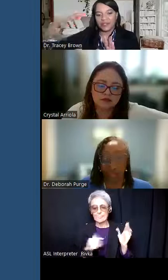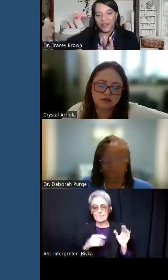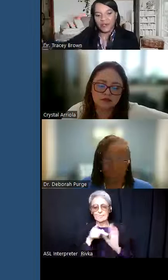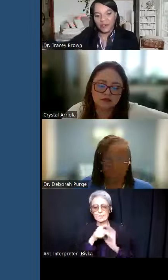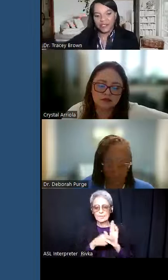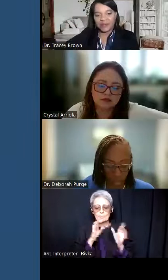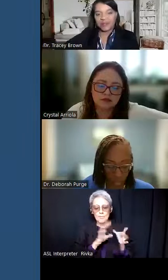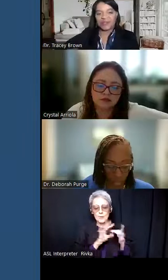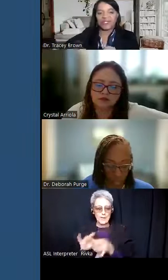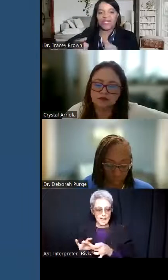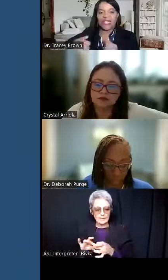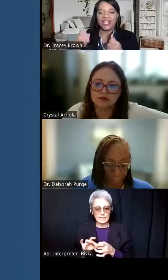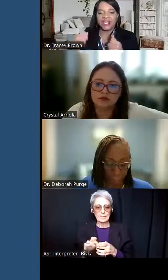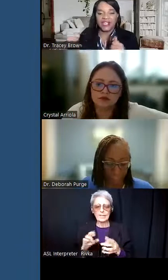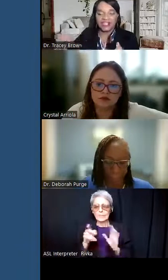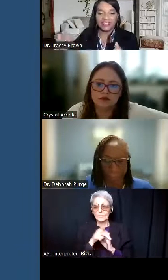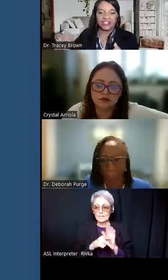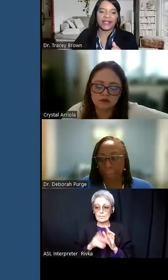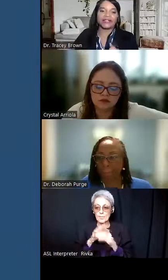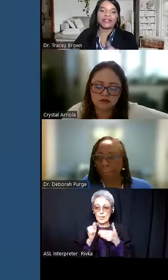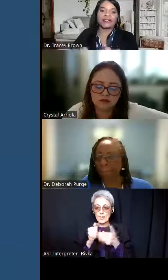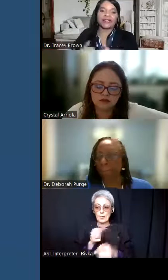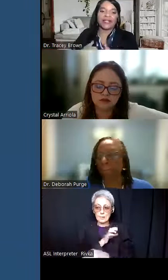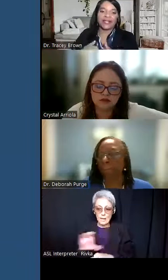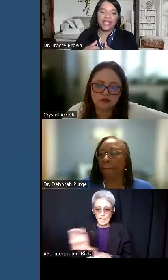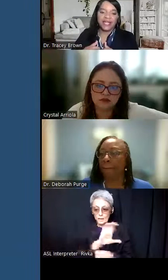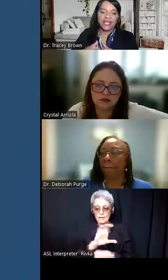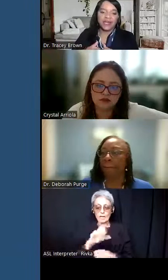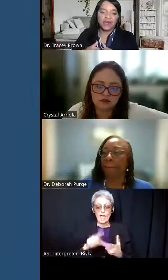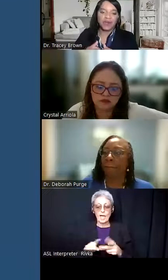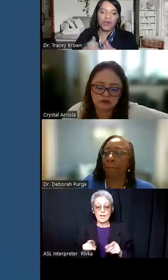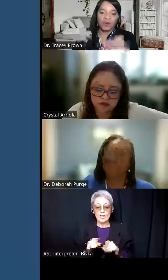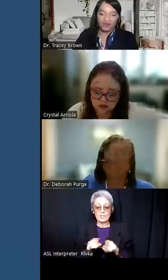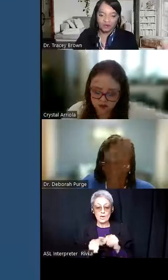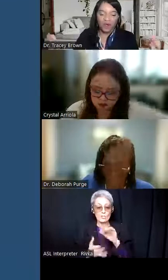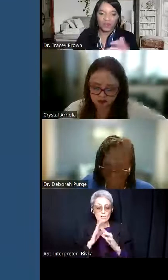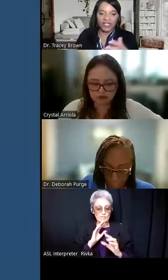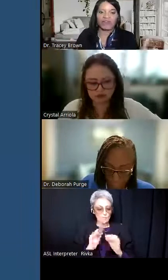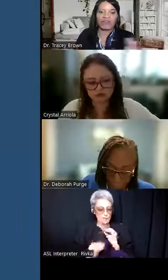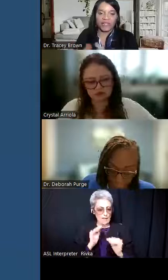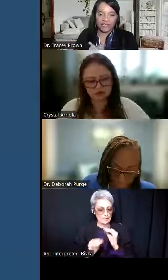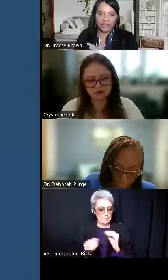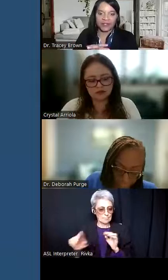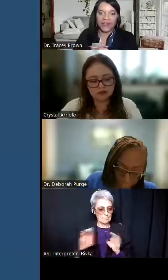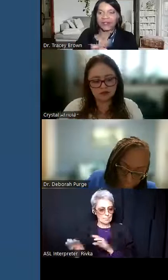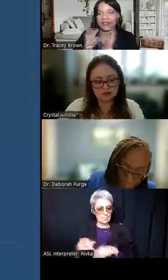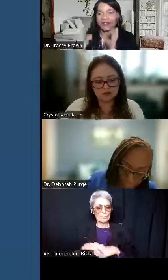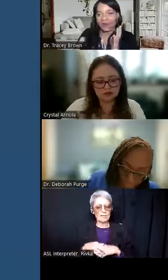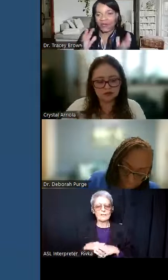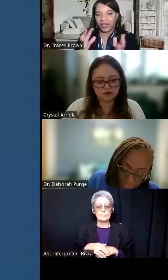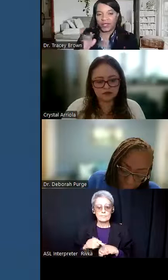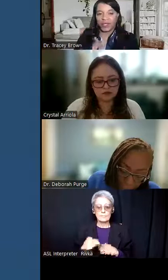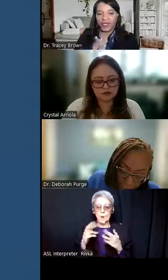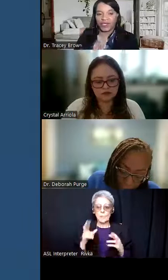those empowering principles, and correcting strategies that will hopefully give you some ideas on how to